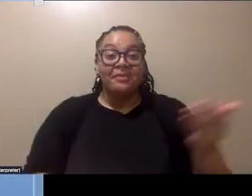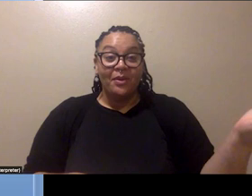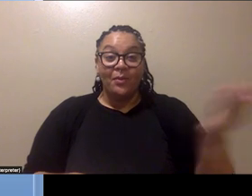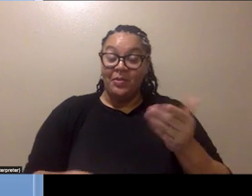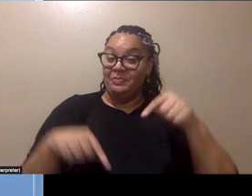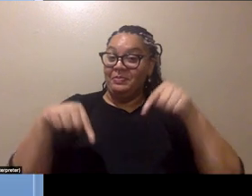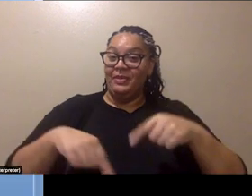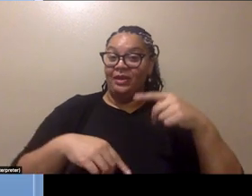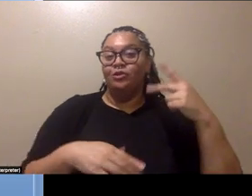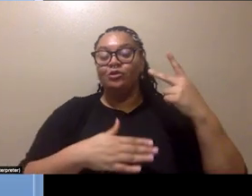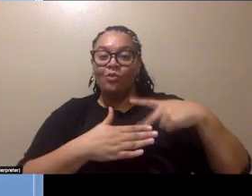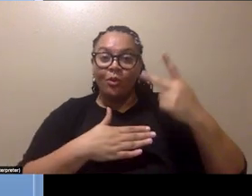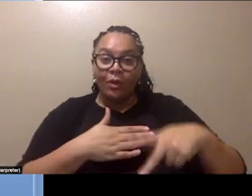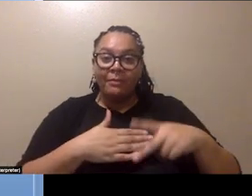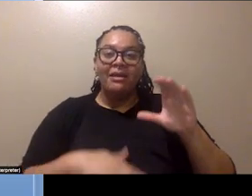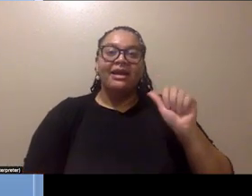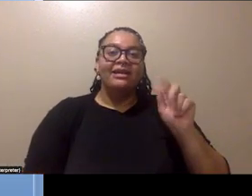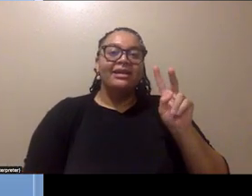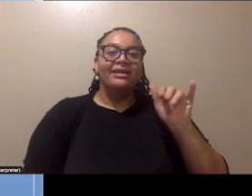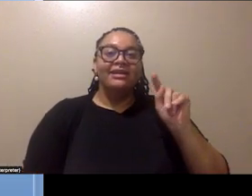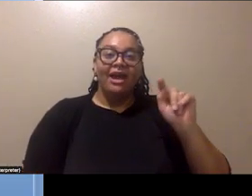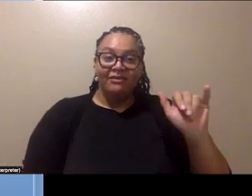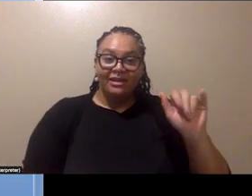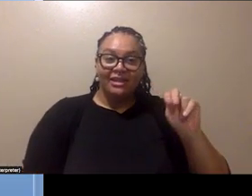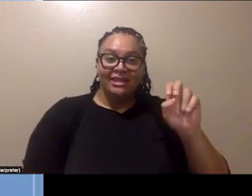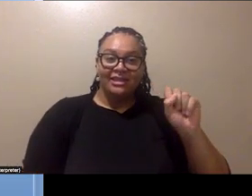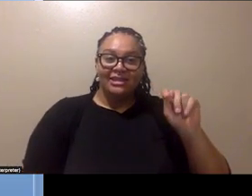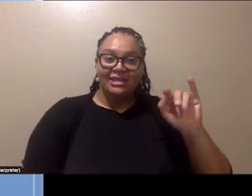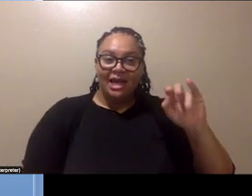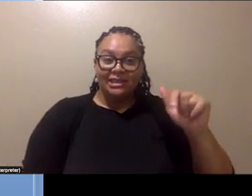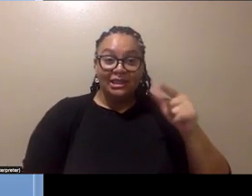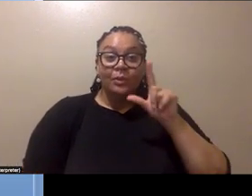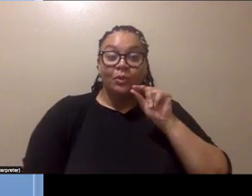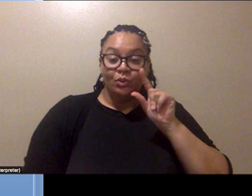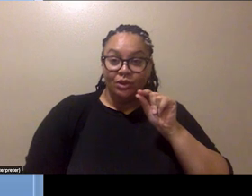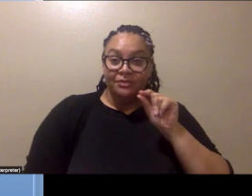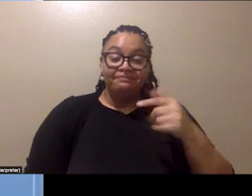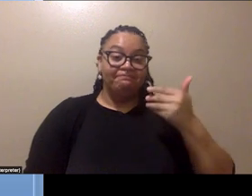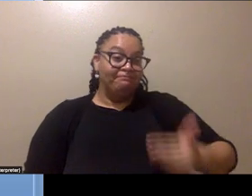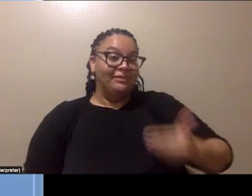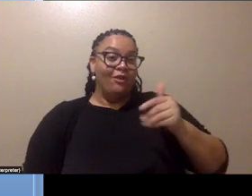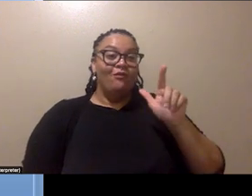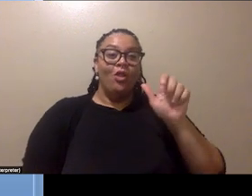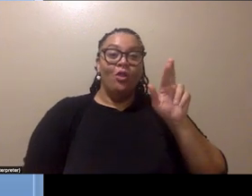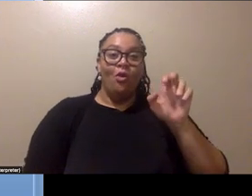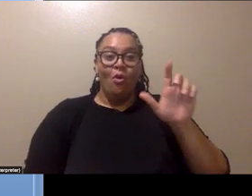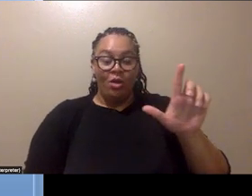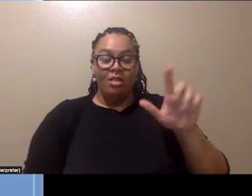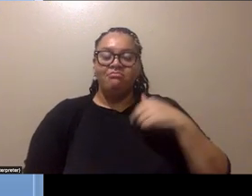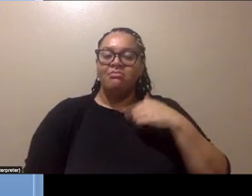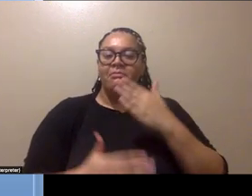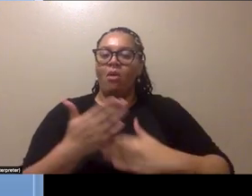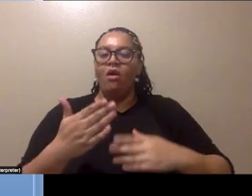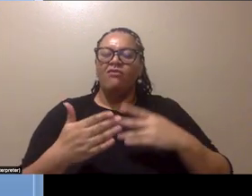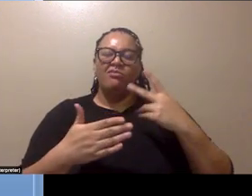and welcome to this program, Cavity Nesting Birds in Snag Habitat. I'm Laurel Westendorf. I'm part of the programming team